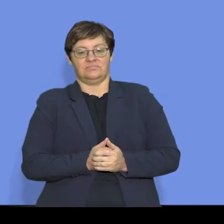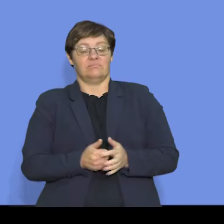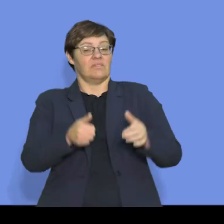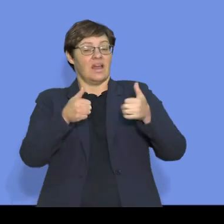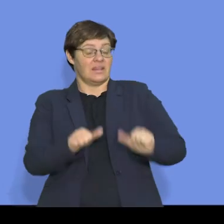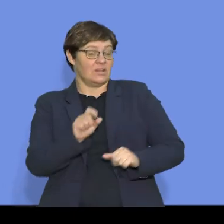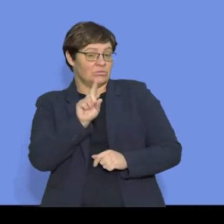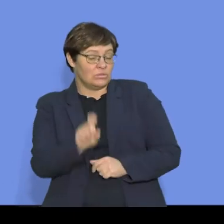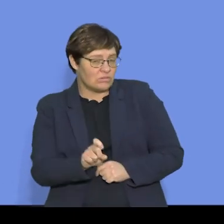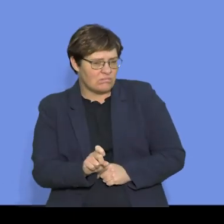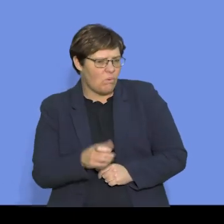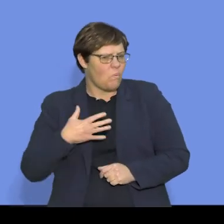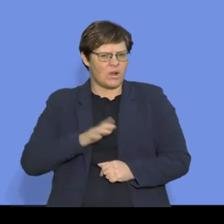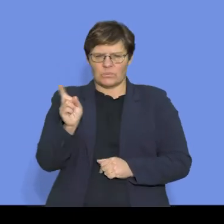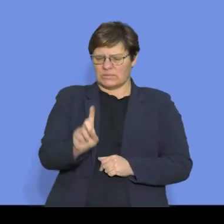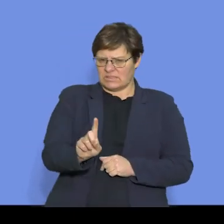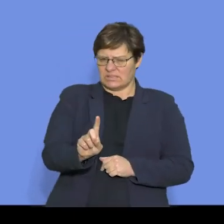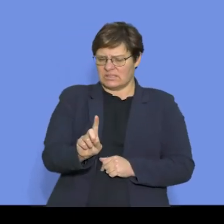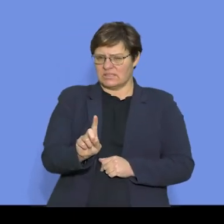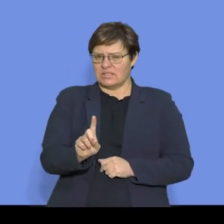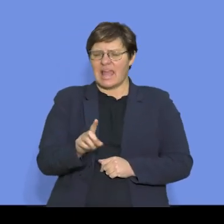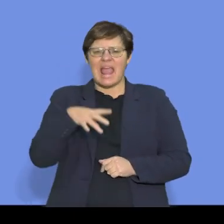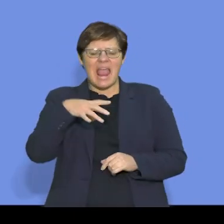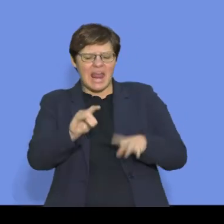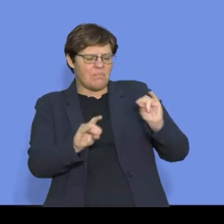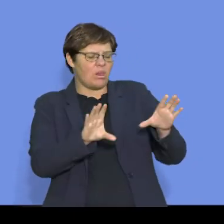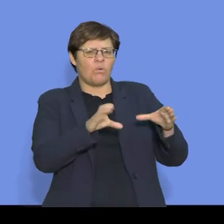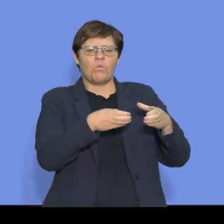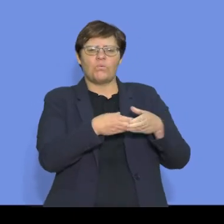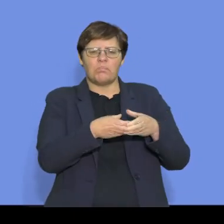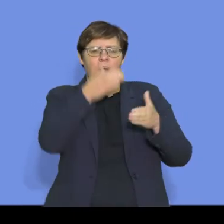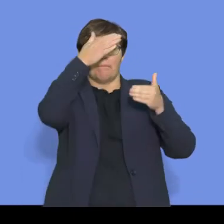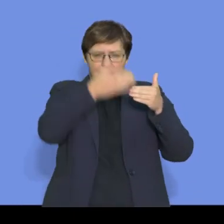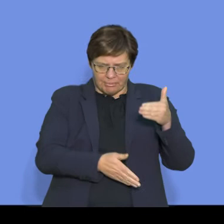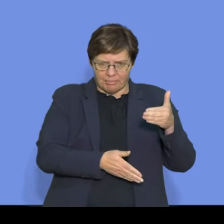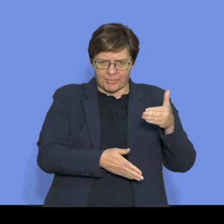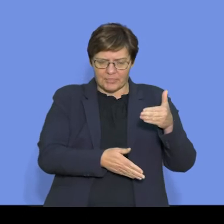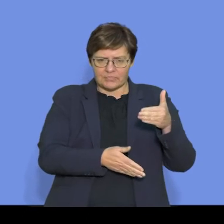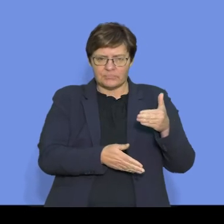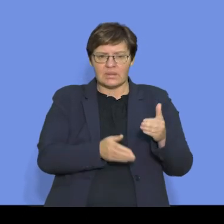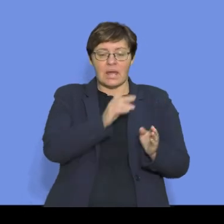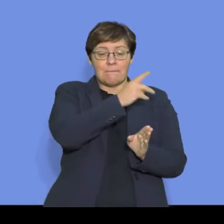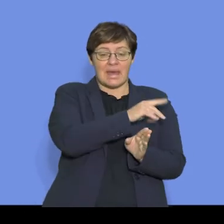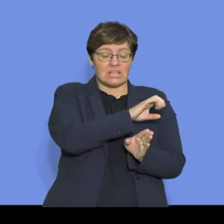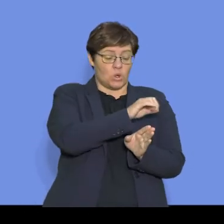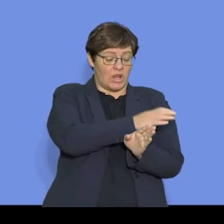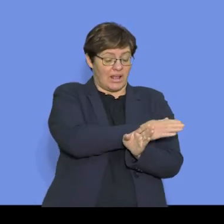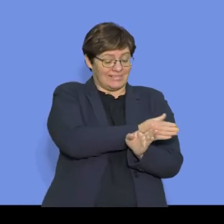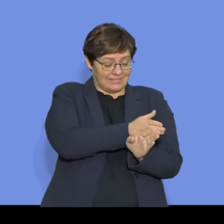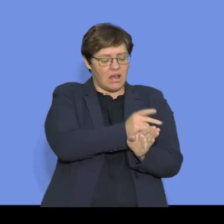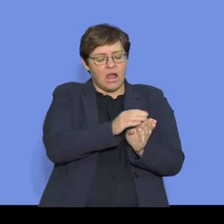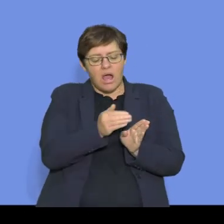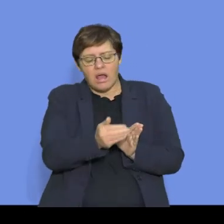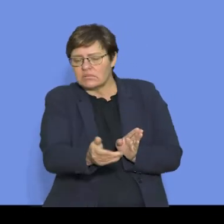The next question asks, which animal group became extinct during the Paleozoic era?